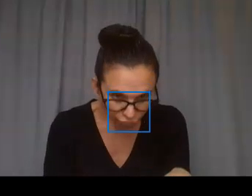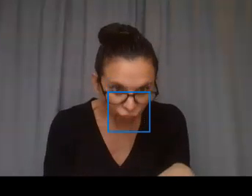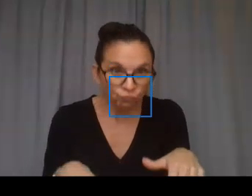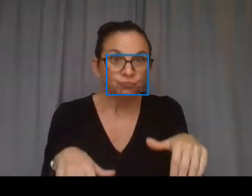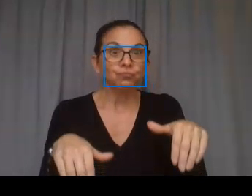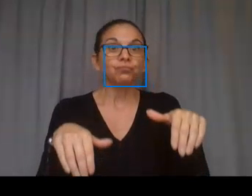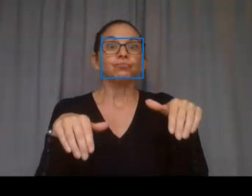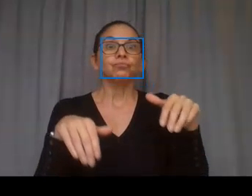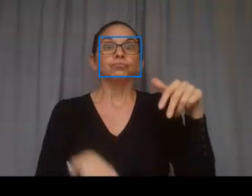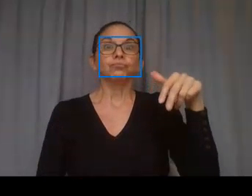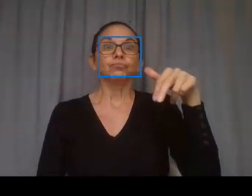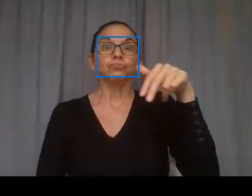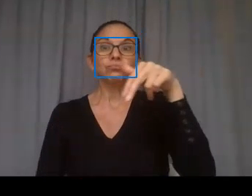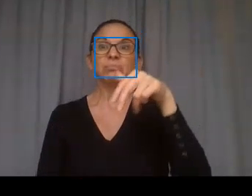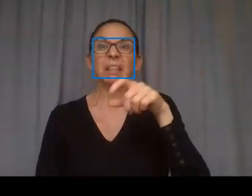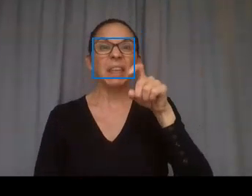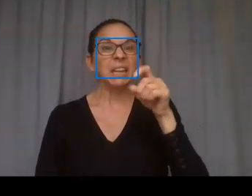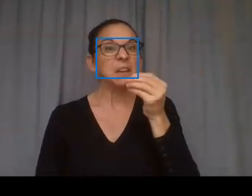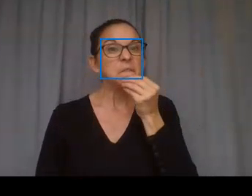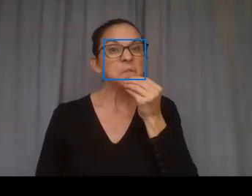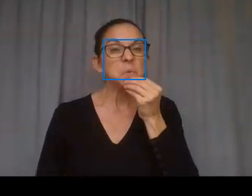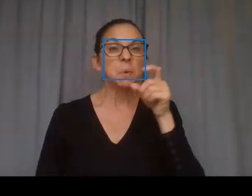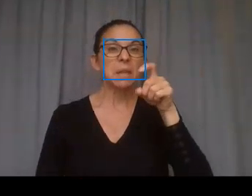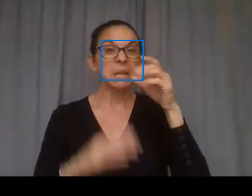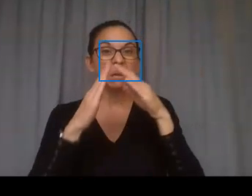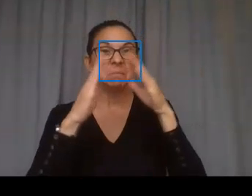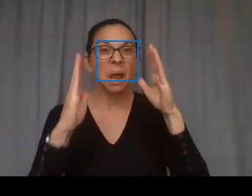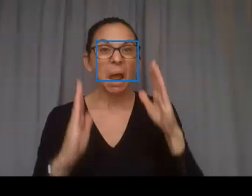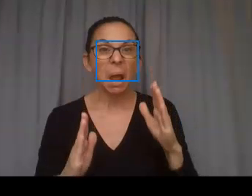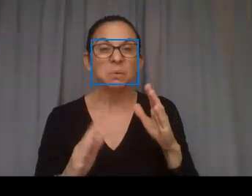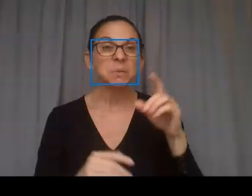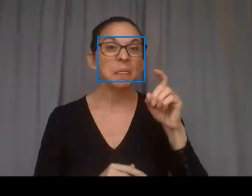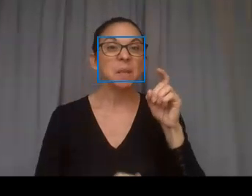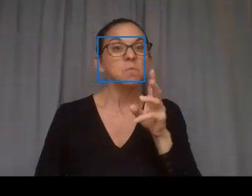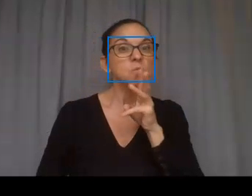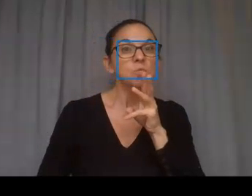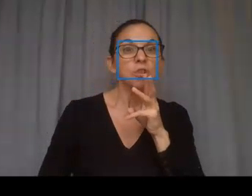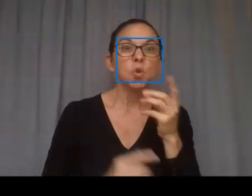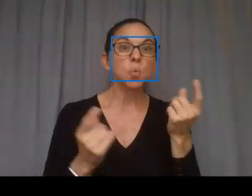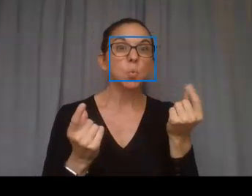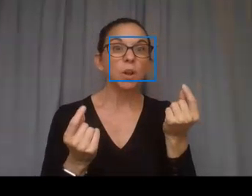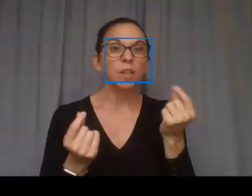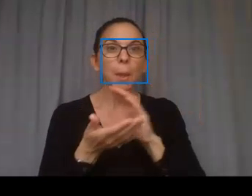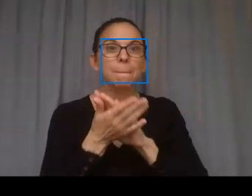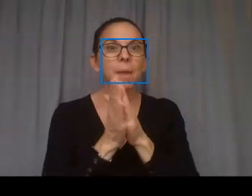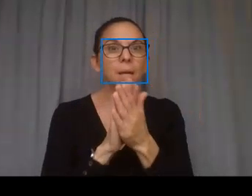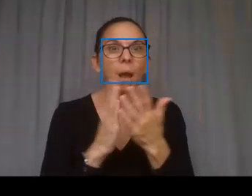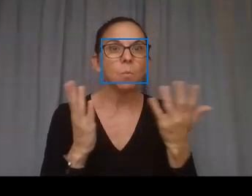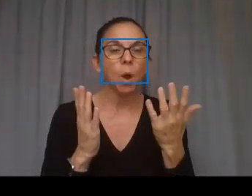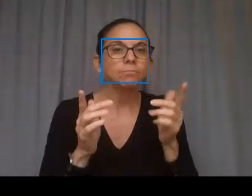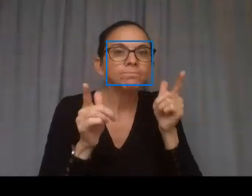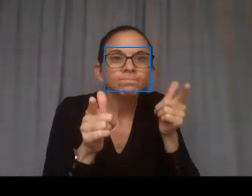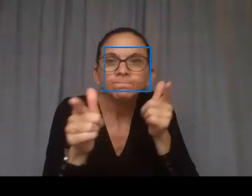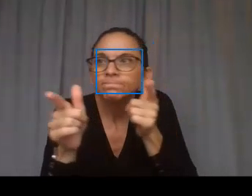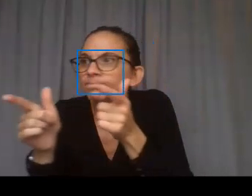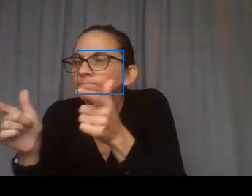for people: food, shelter, water. And to meet these needs, they're going to become hunter gatherers early